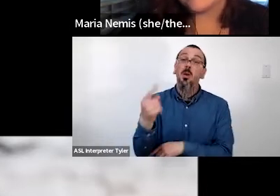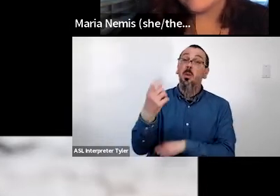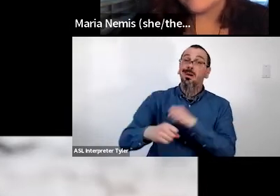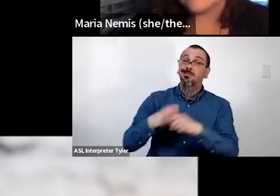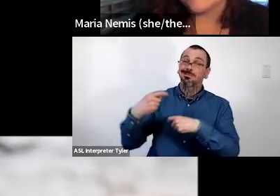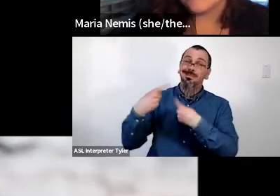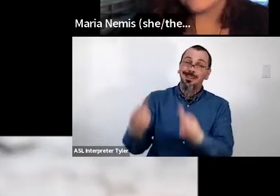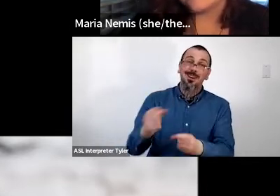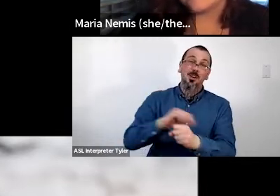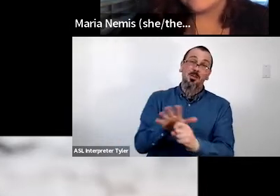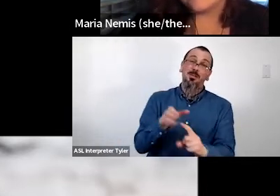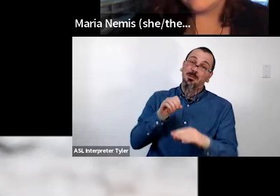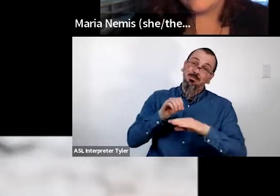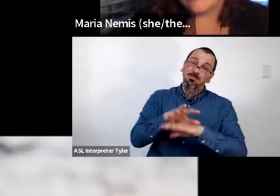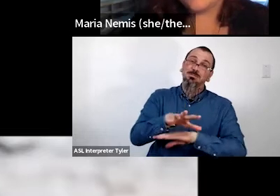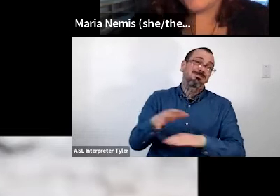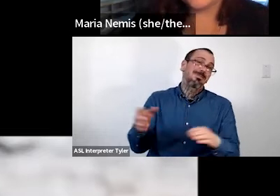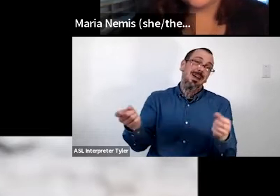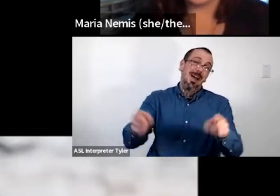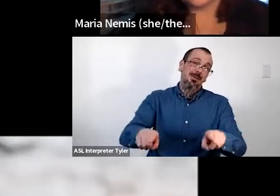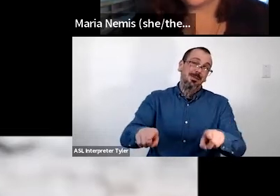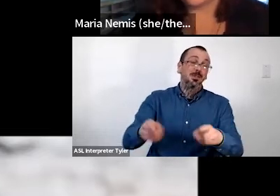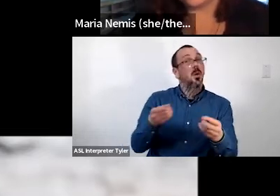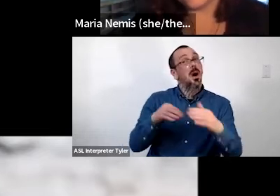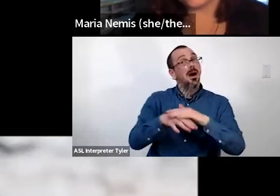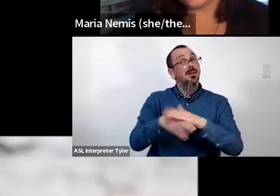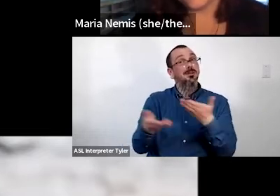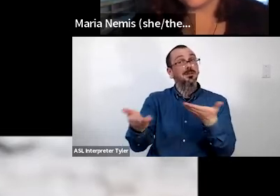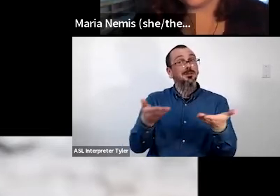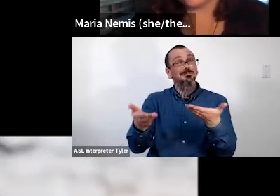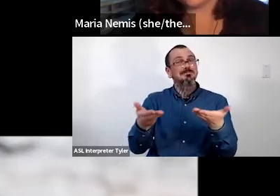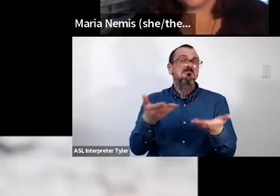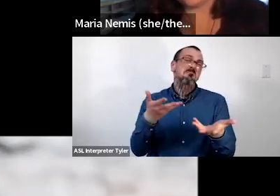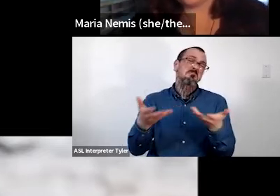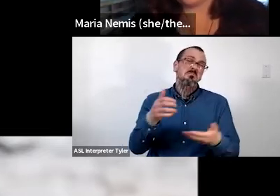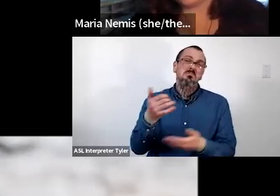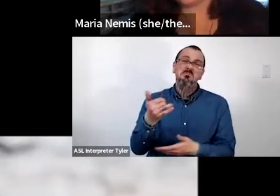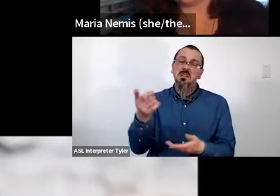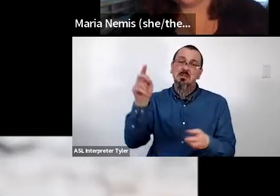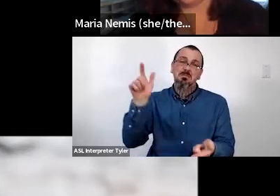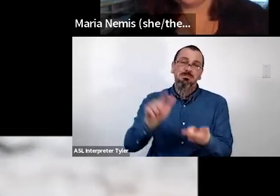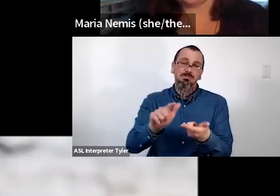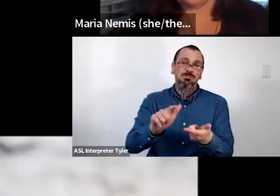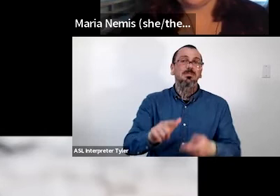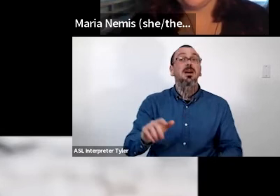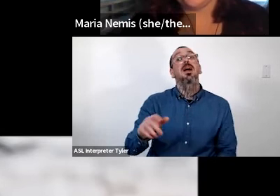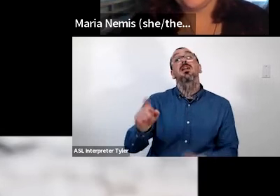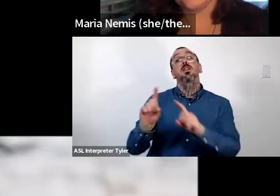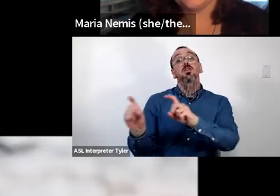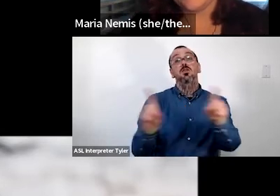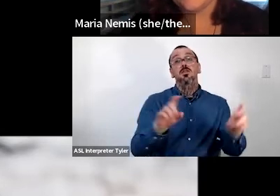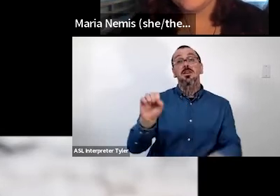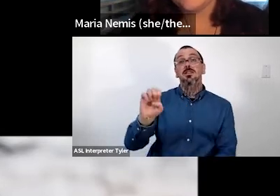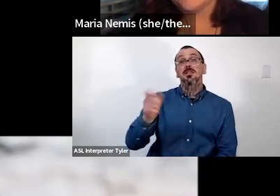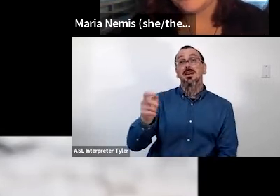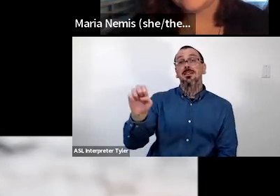people's access to these services. Also, because of Sex Now's design, the survey, no trans women were